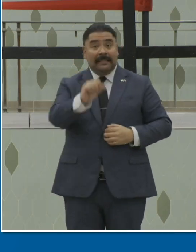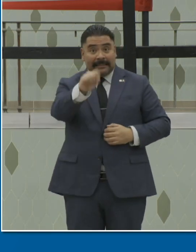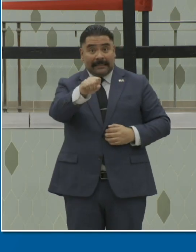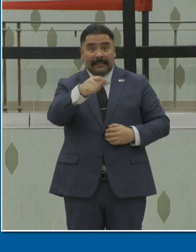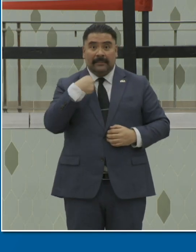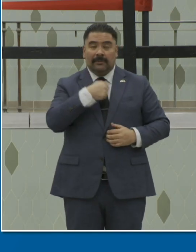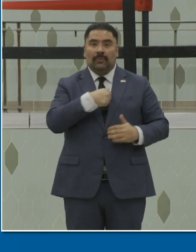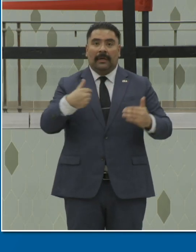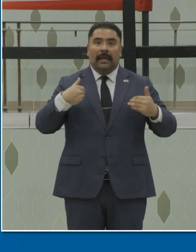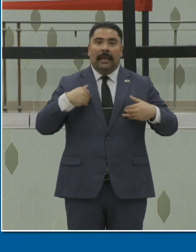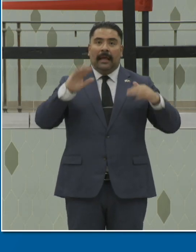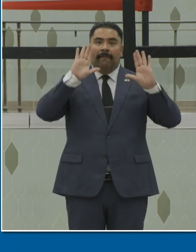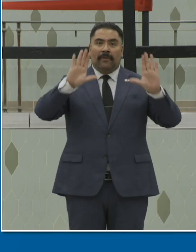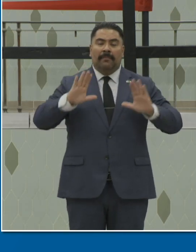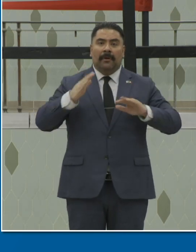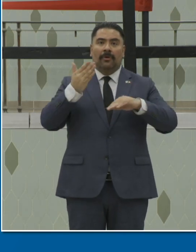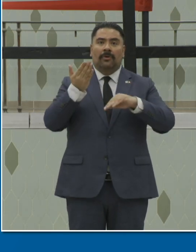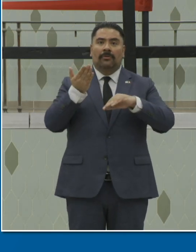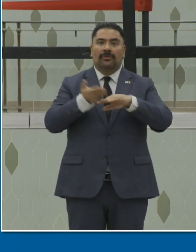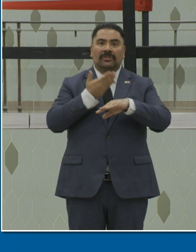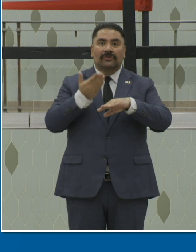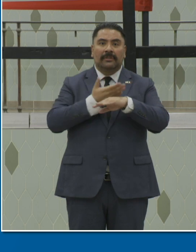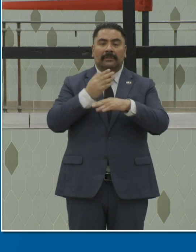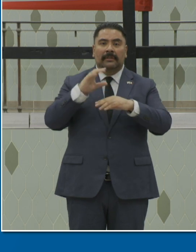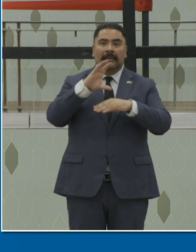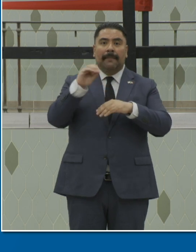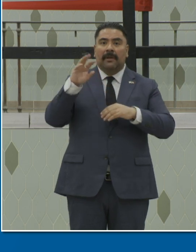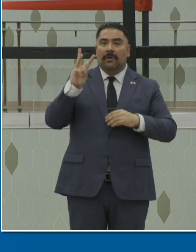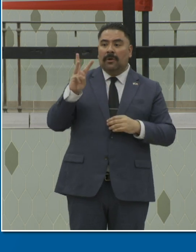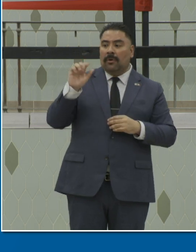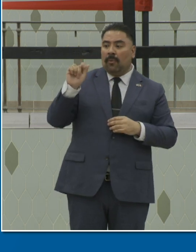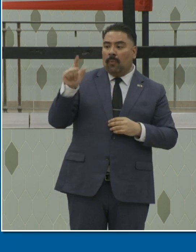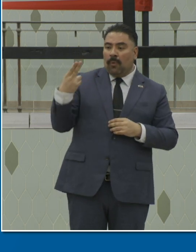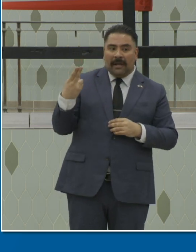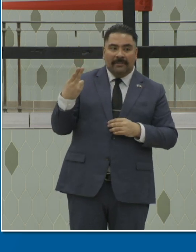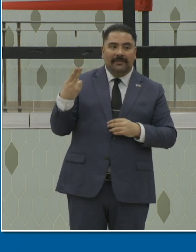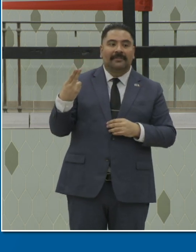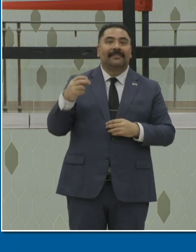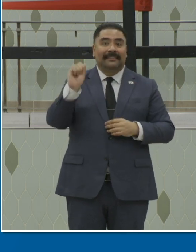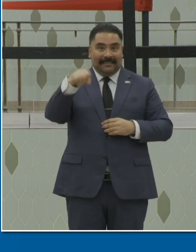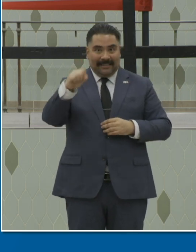Yes, we had an incredible construction company in Walsh. Yes.